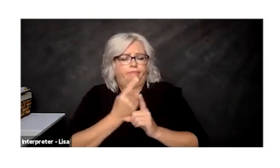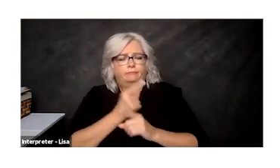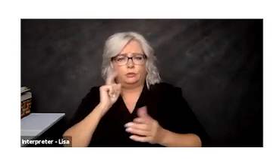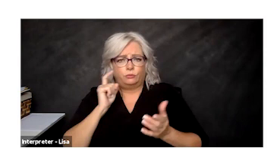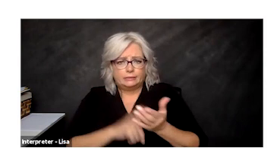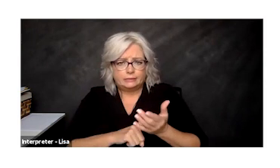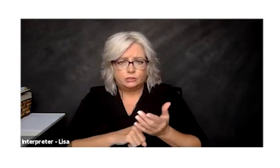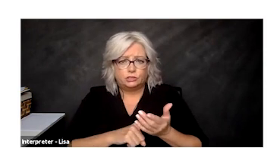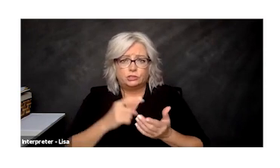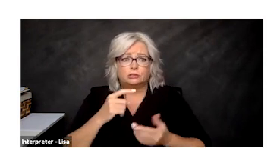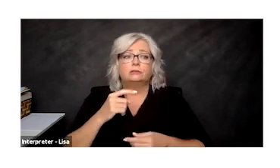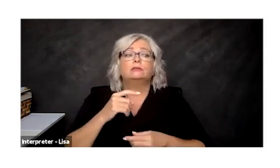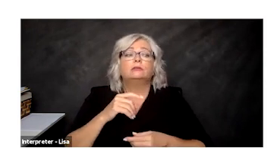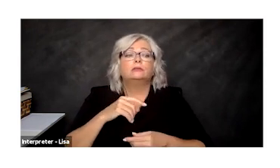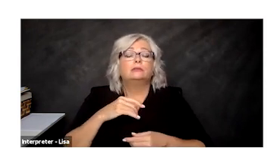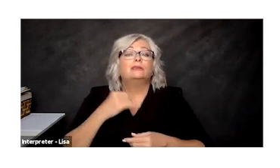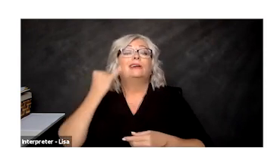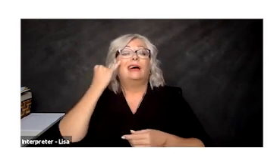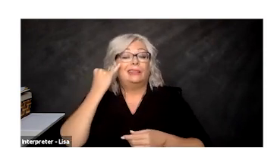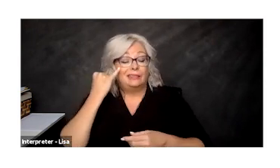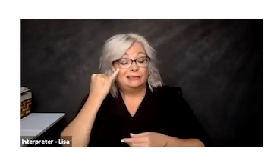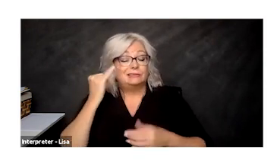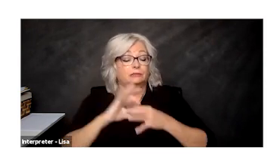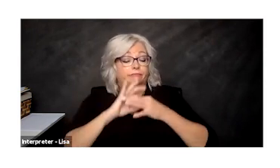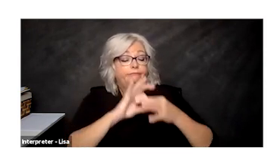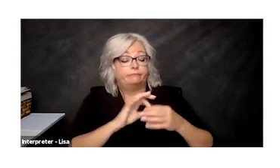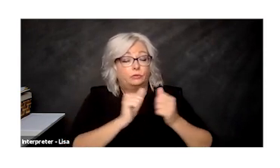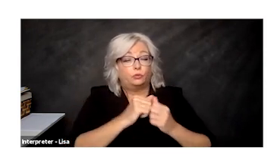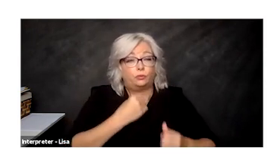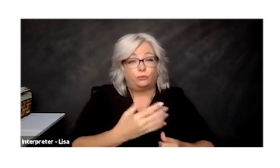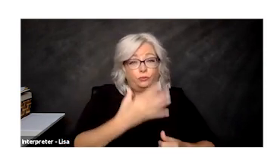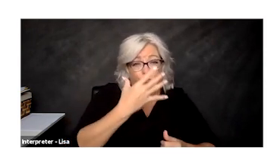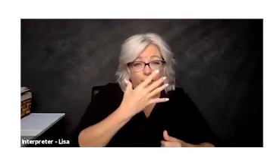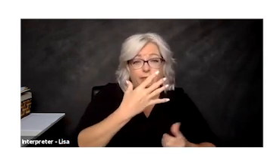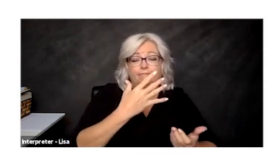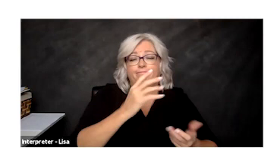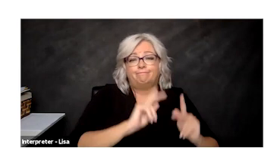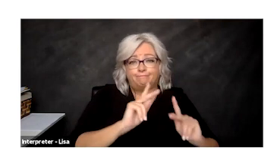with whiteness, which is problematic in and of itself.